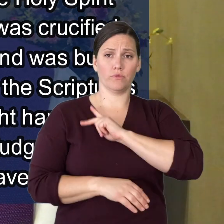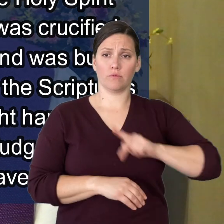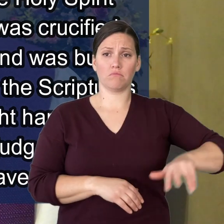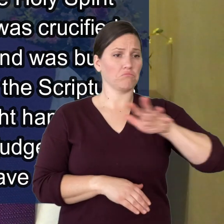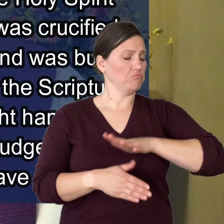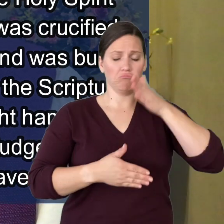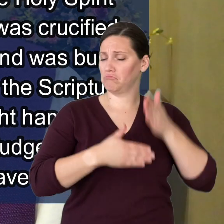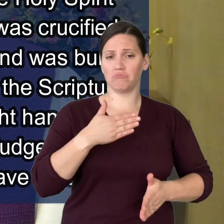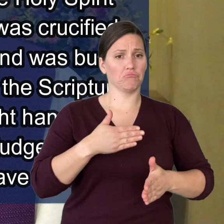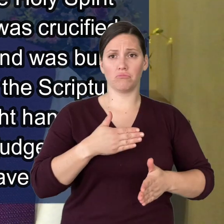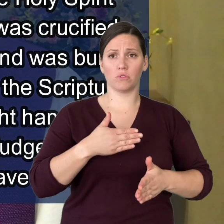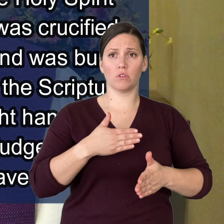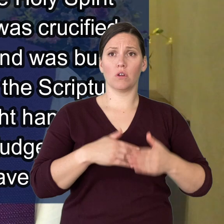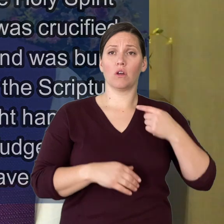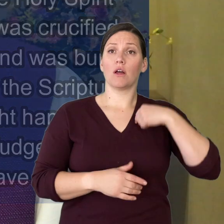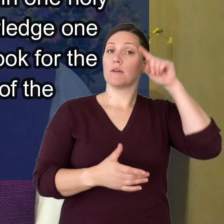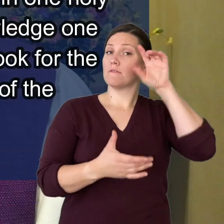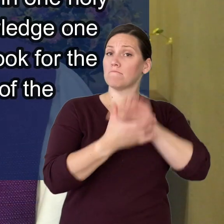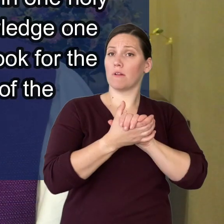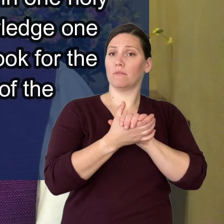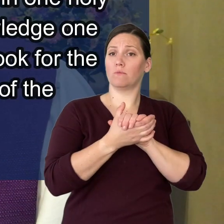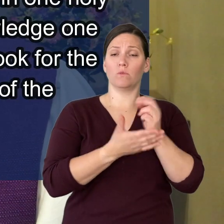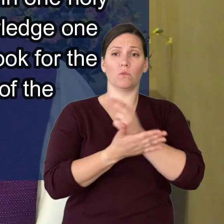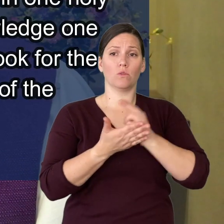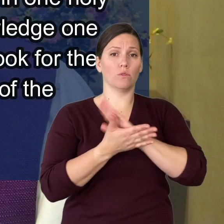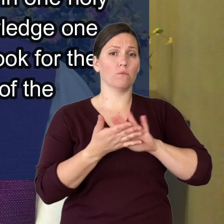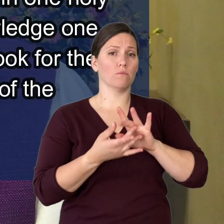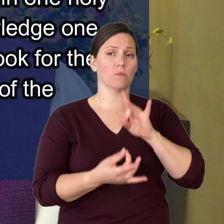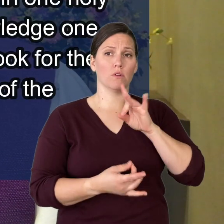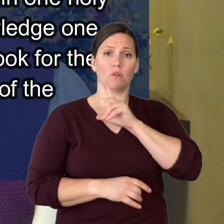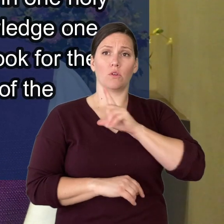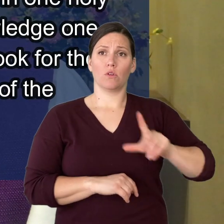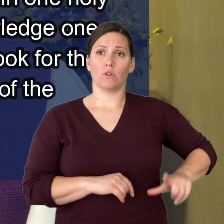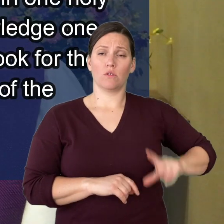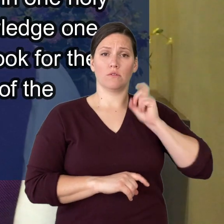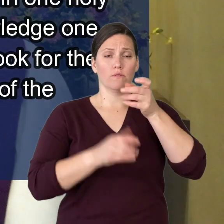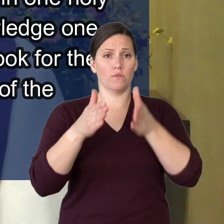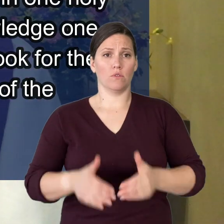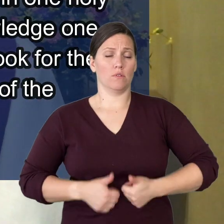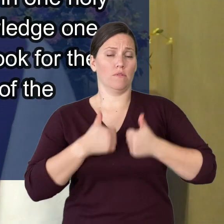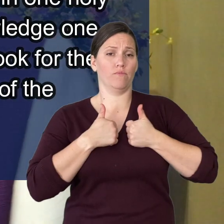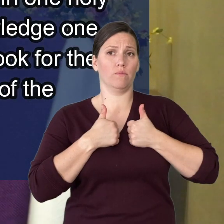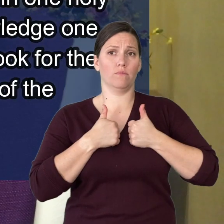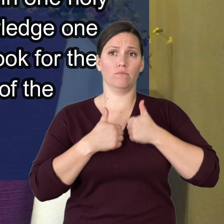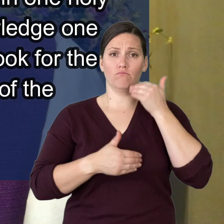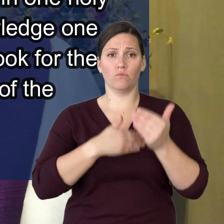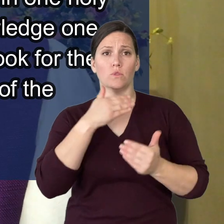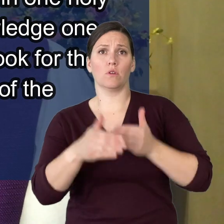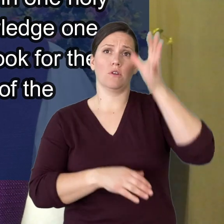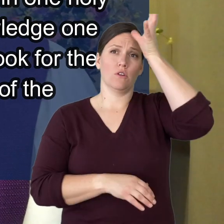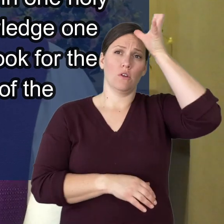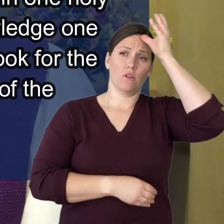dead, whose kingdom shall have no end. And I believe in the Holy Spirit, the Lord and giver of